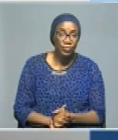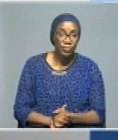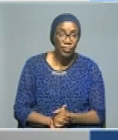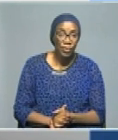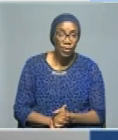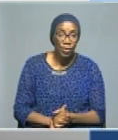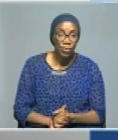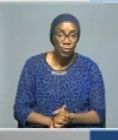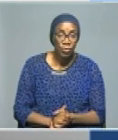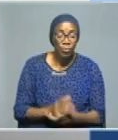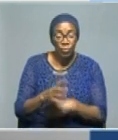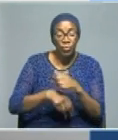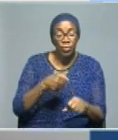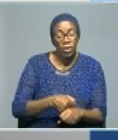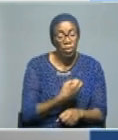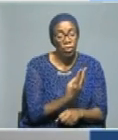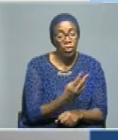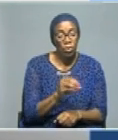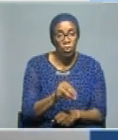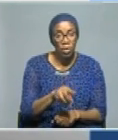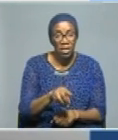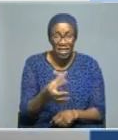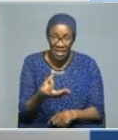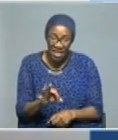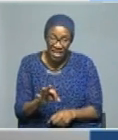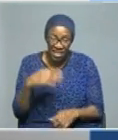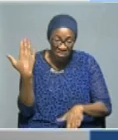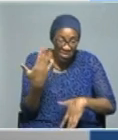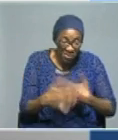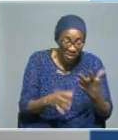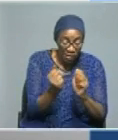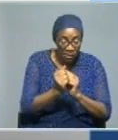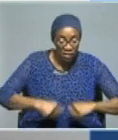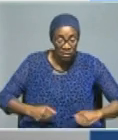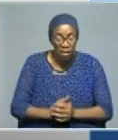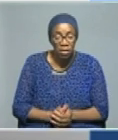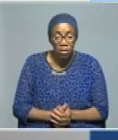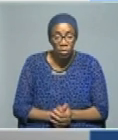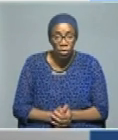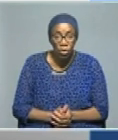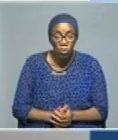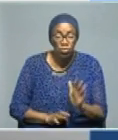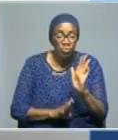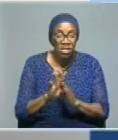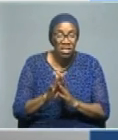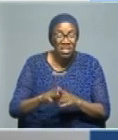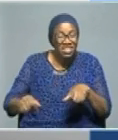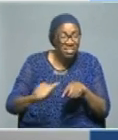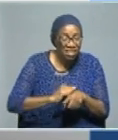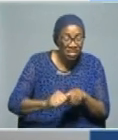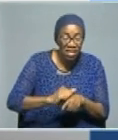the African experts so that they are able to run their own system. So there is a lot